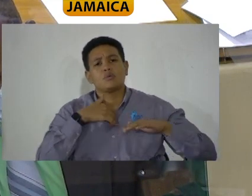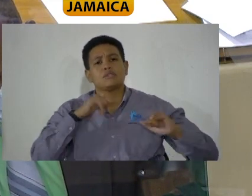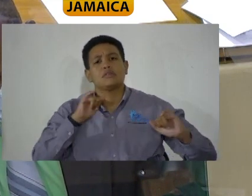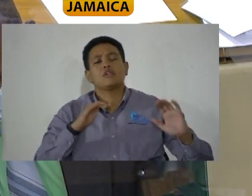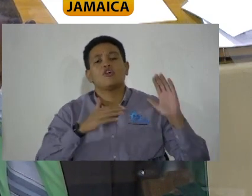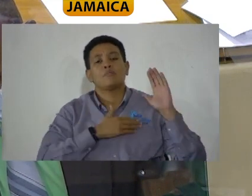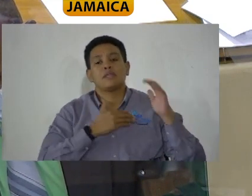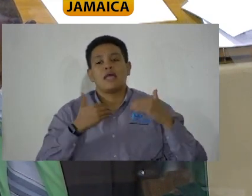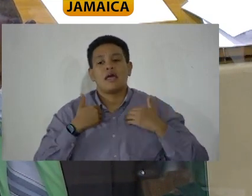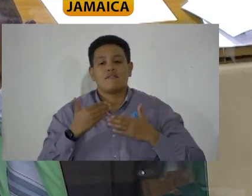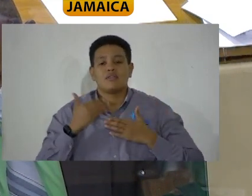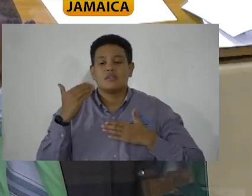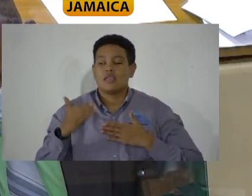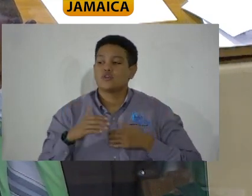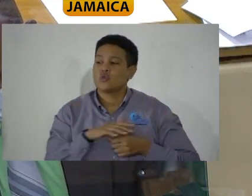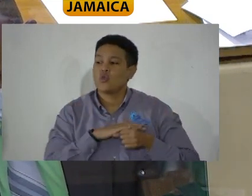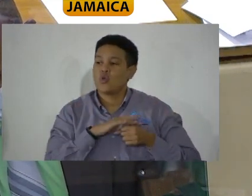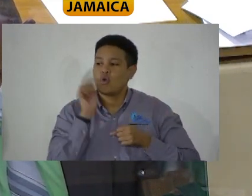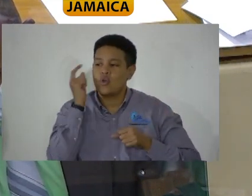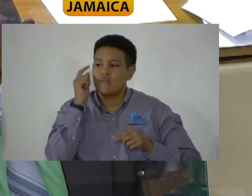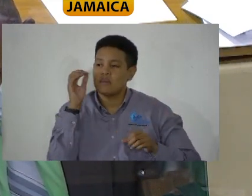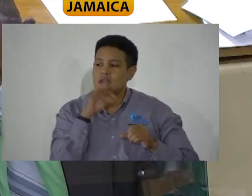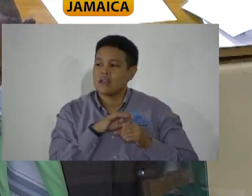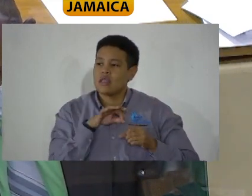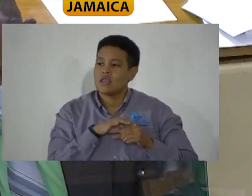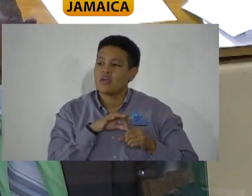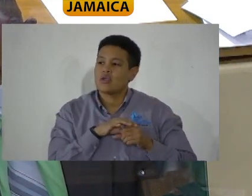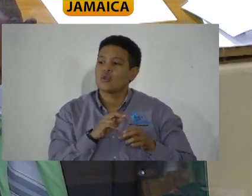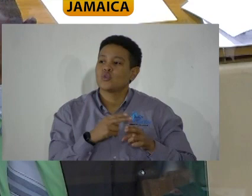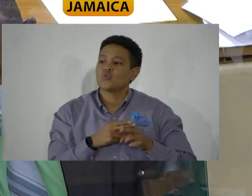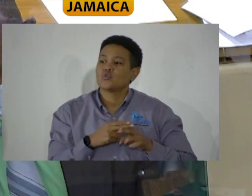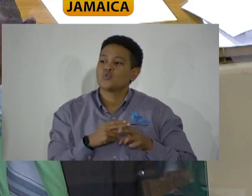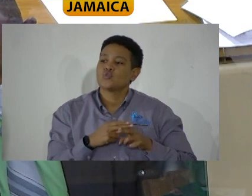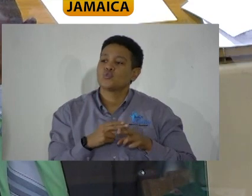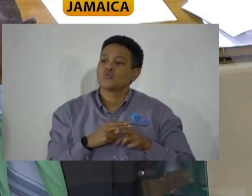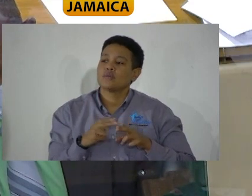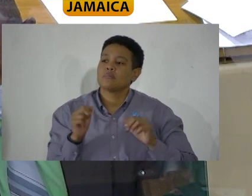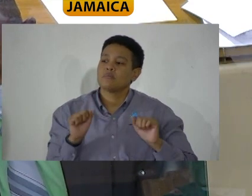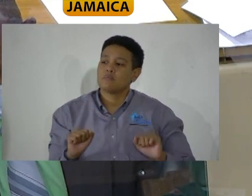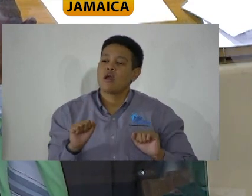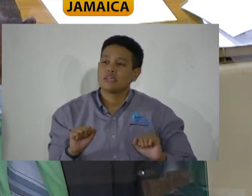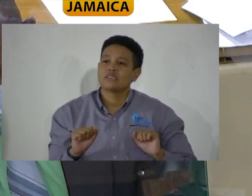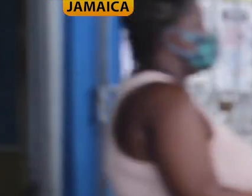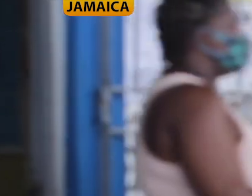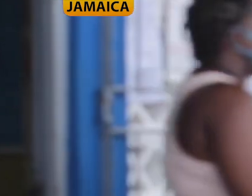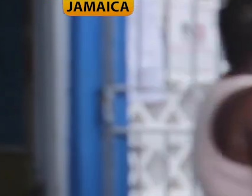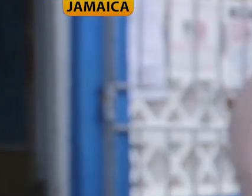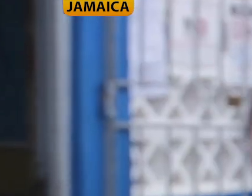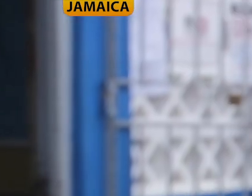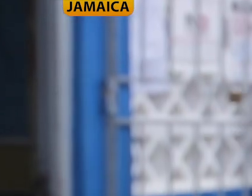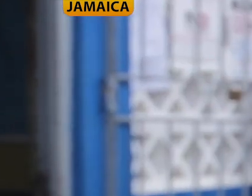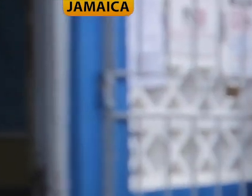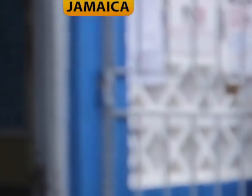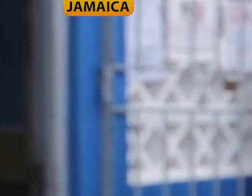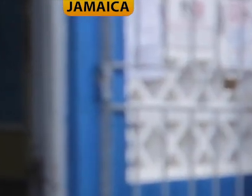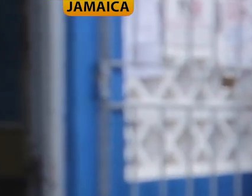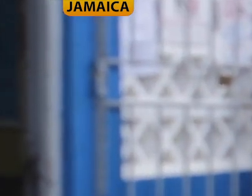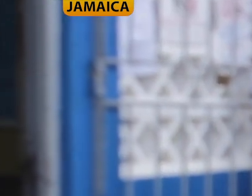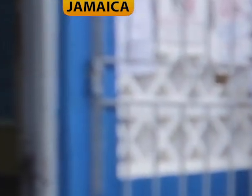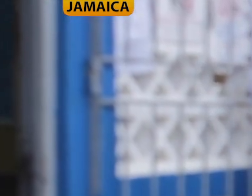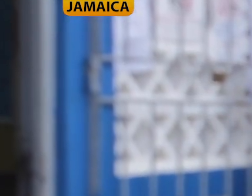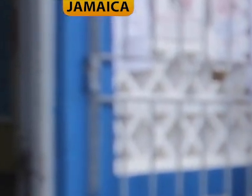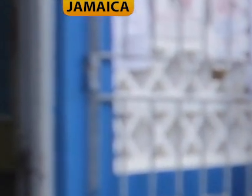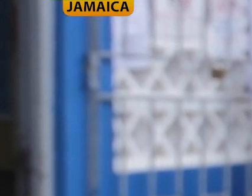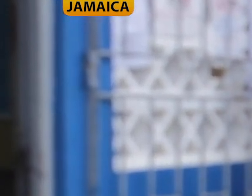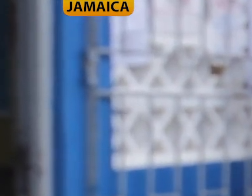the next local government elections in the shortest practical time. In the end, the legislation was